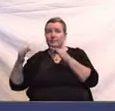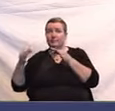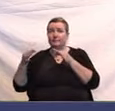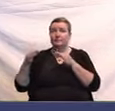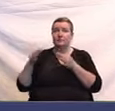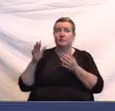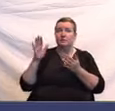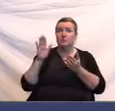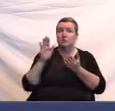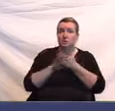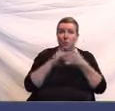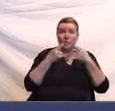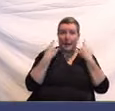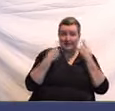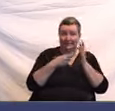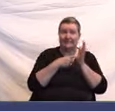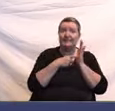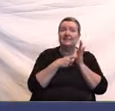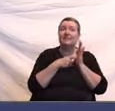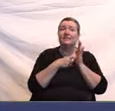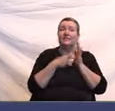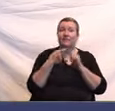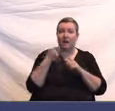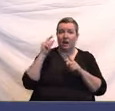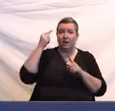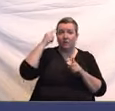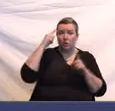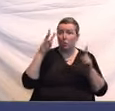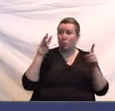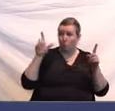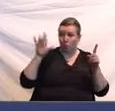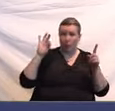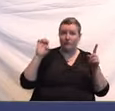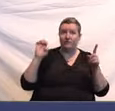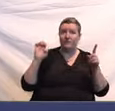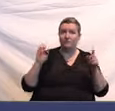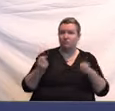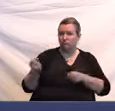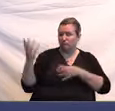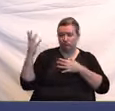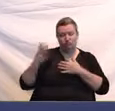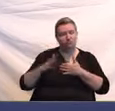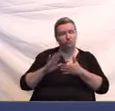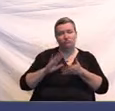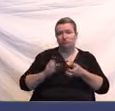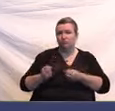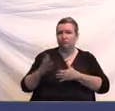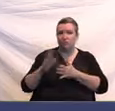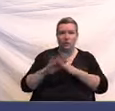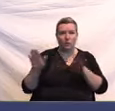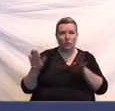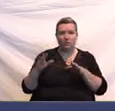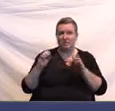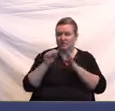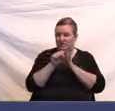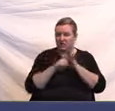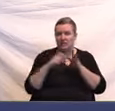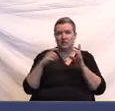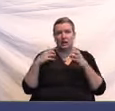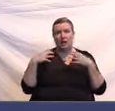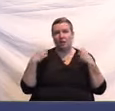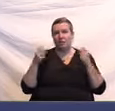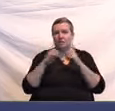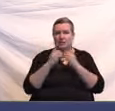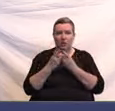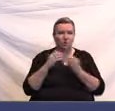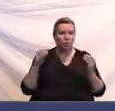by the administration of Governor Tom Wolf, essentially saying the state health department in Pennsylvania lacked the authority to set